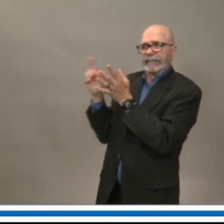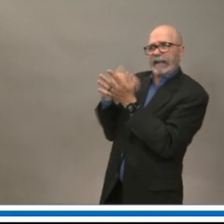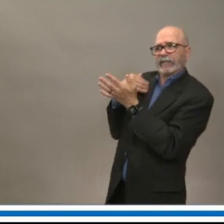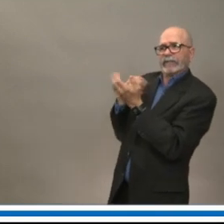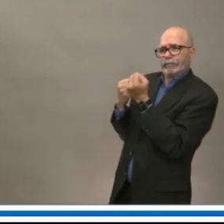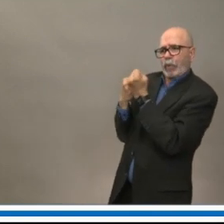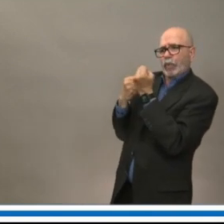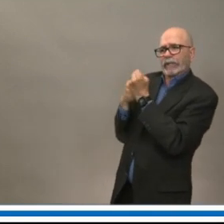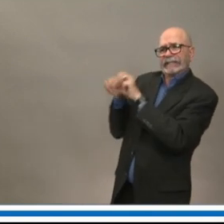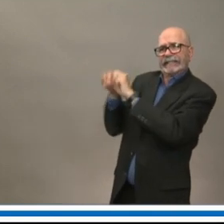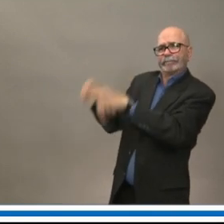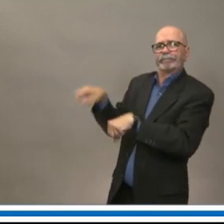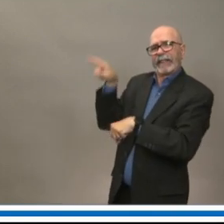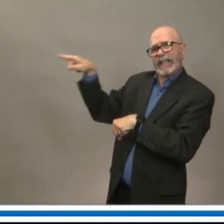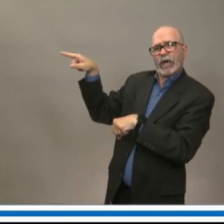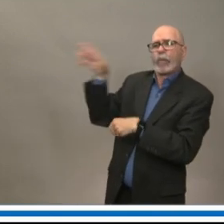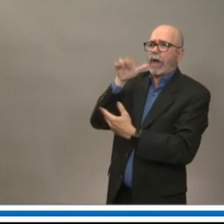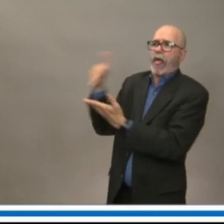system can meet